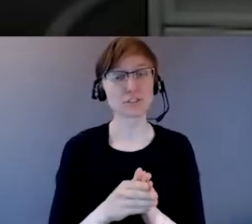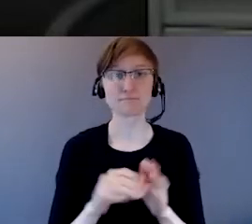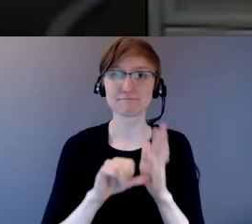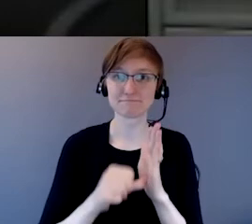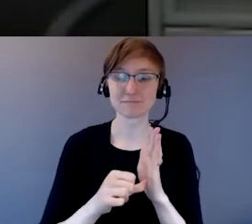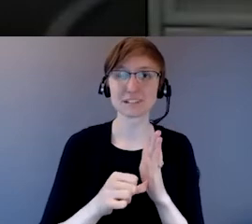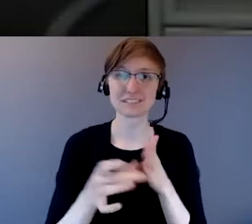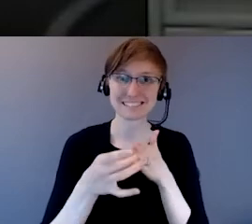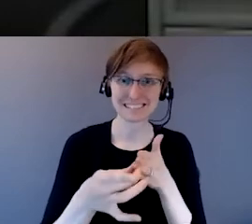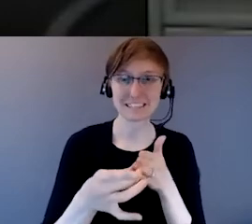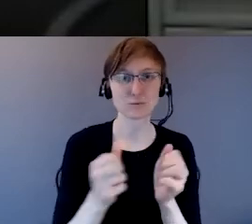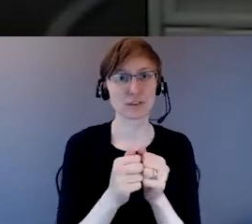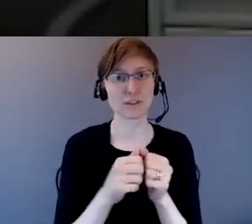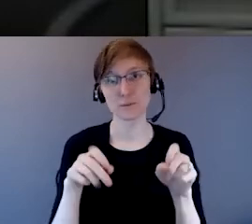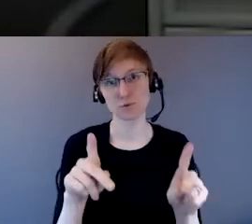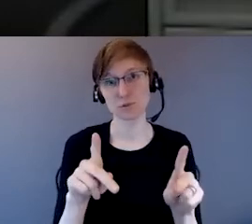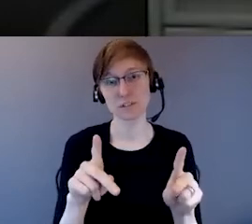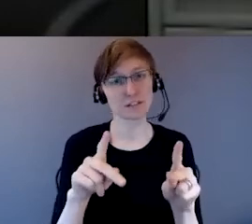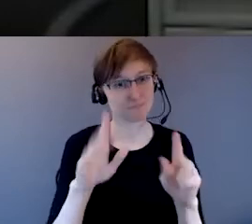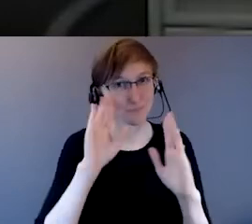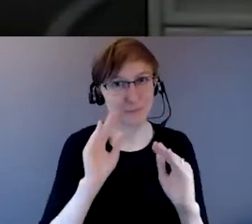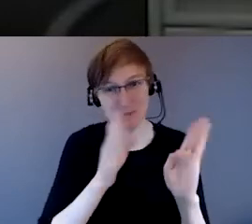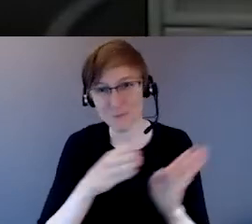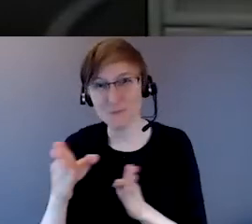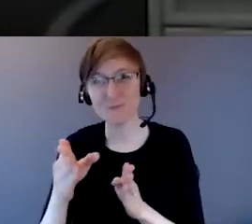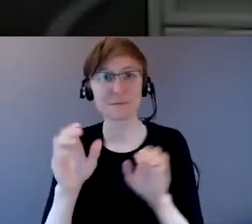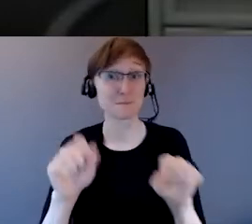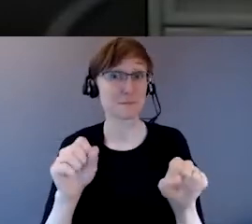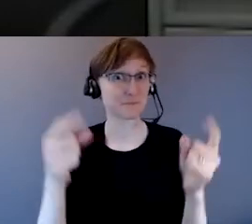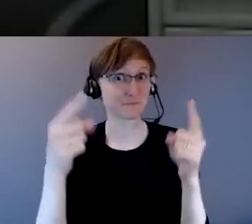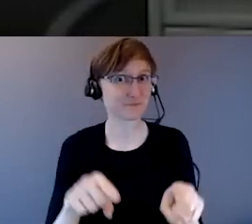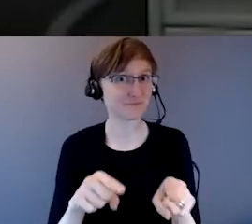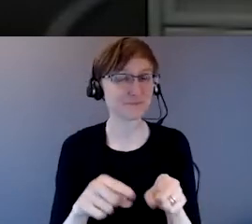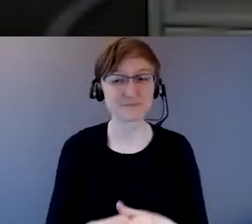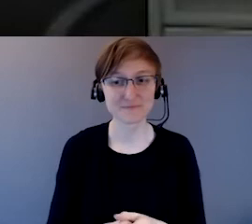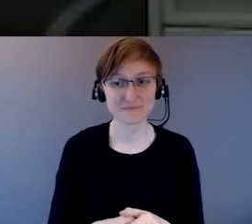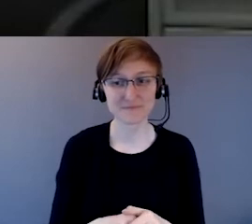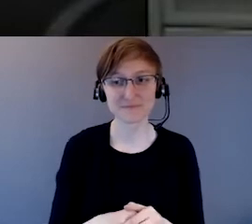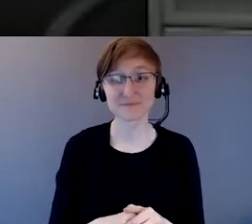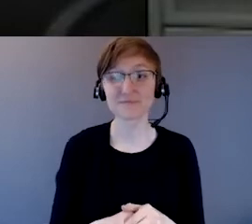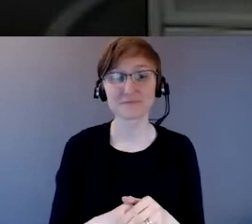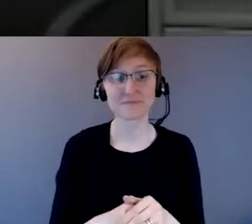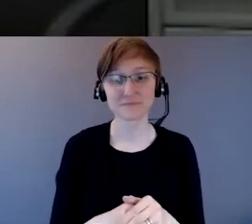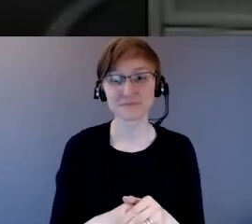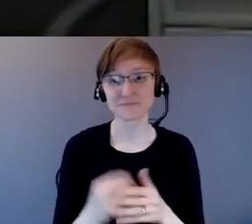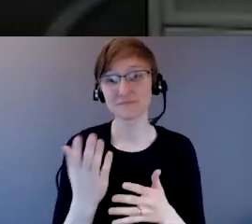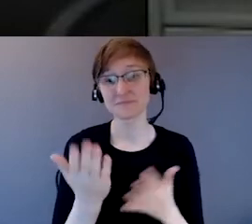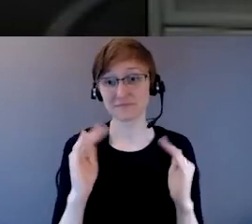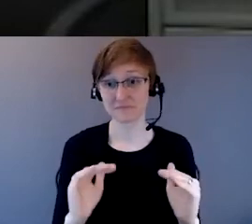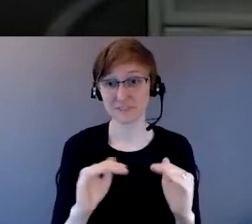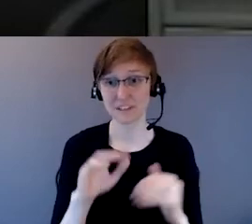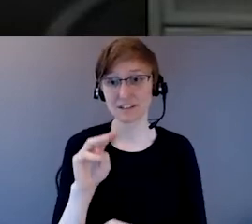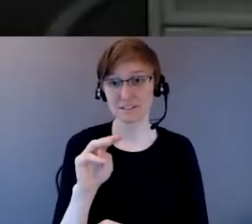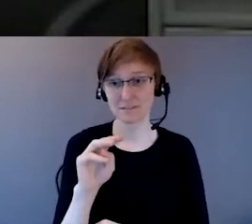Our fifth panelist is Mahadeo Sukhai, Head of Research and Chief Accessibility Officer of the Canadian National Institute for the Blind, or CNIB for